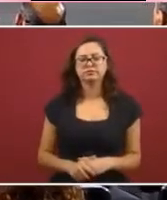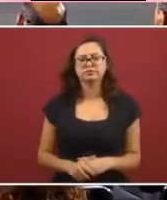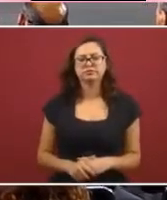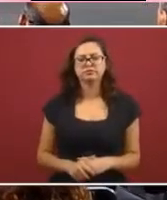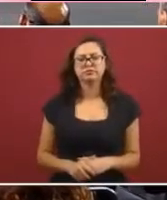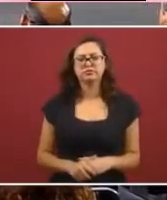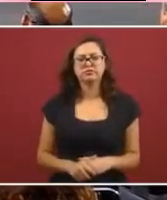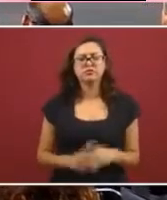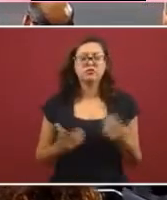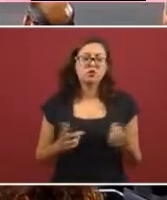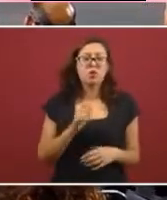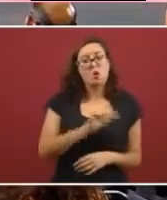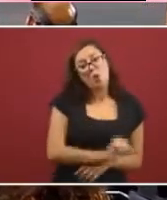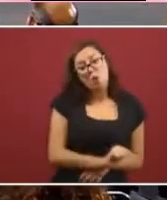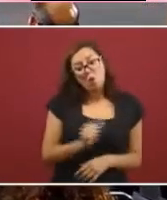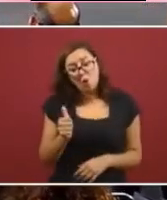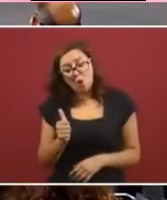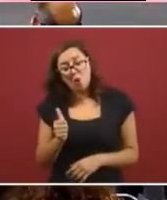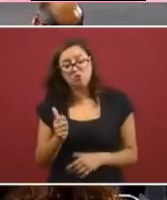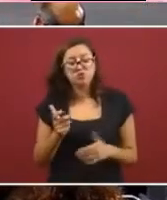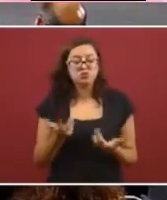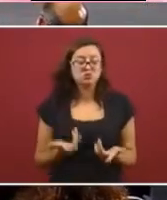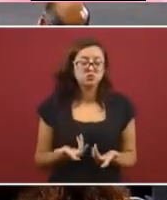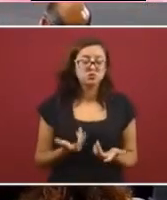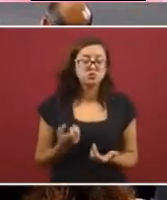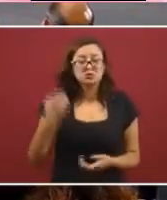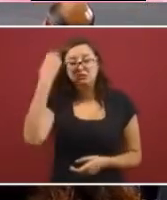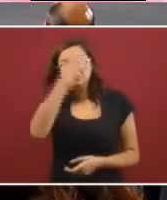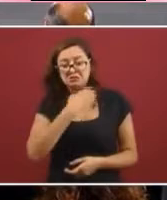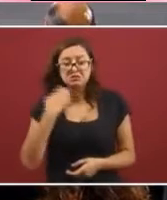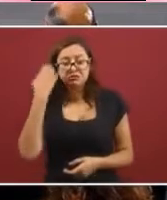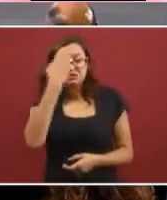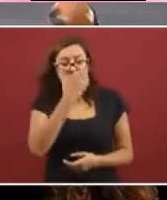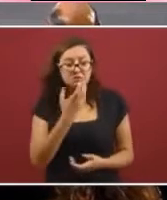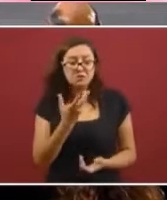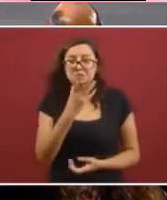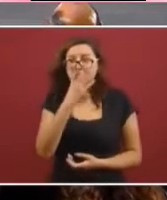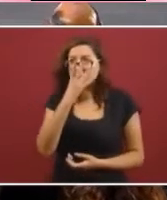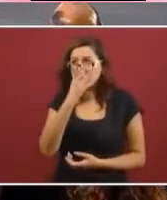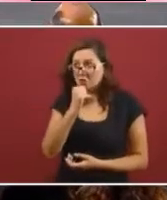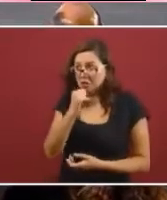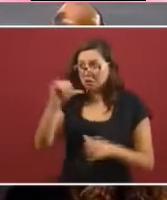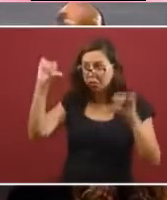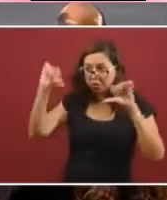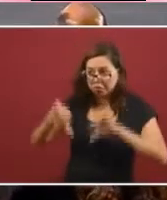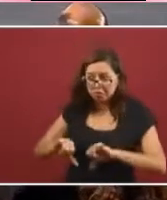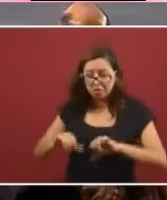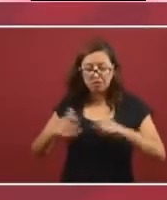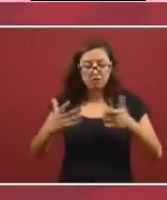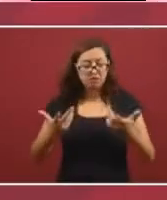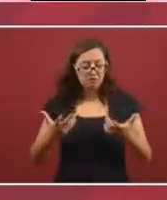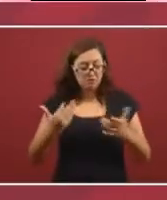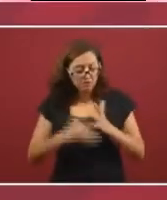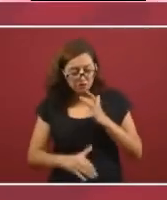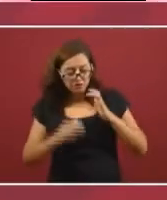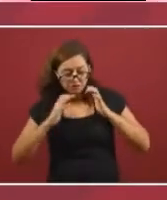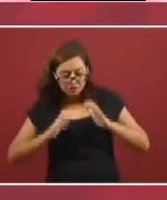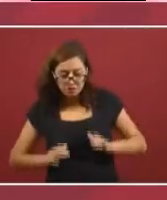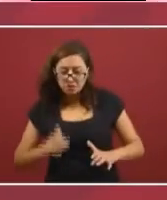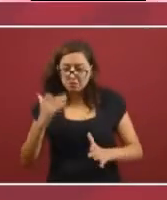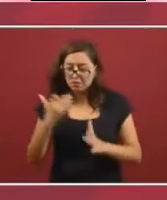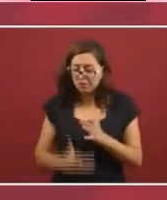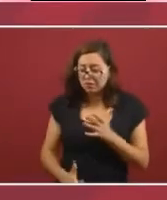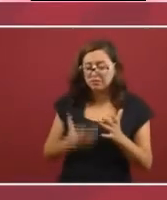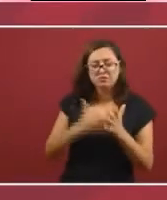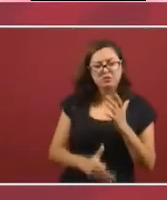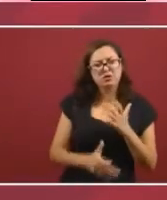mean that they cannot help those that do not pass the exam, and they can help in other activities. For example,